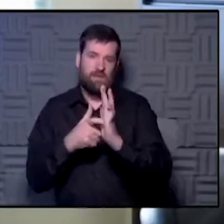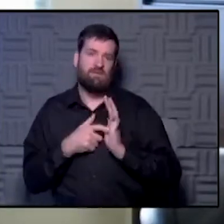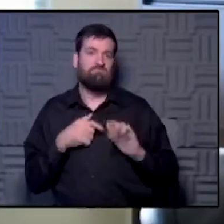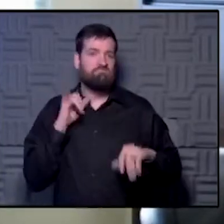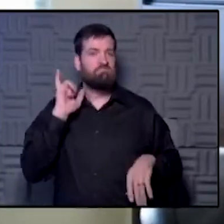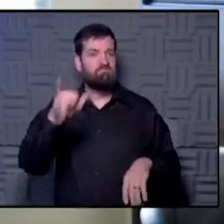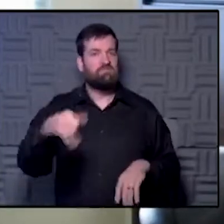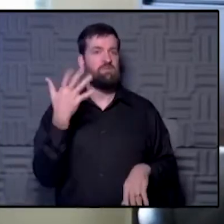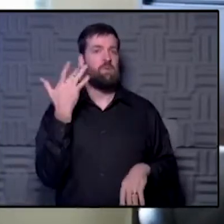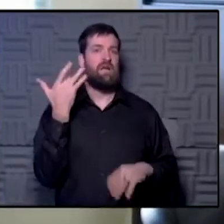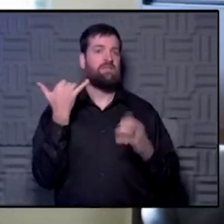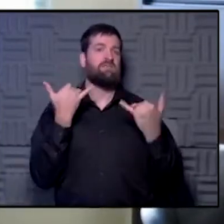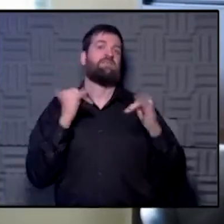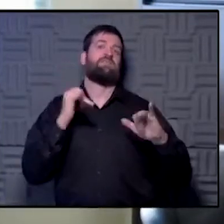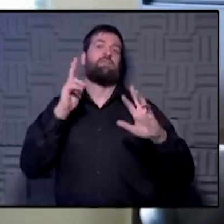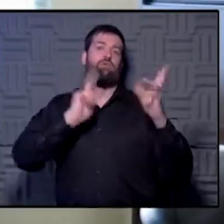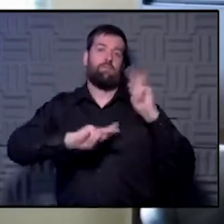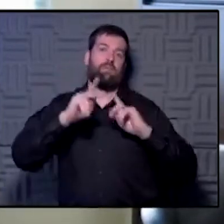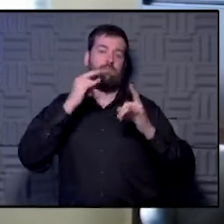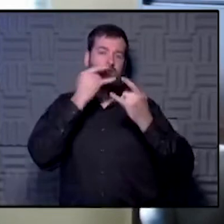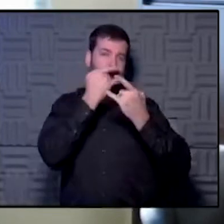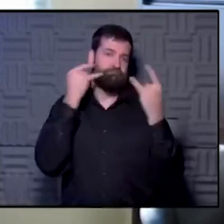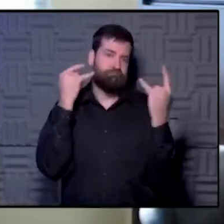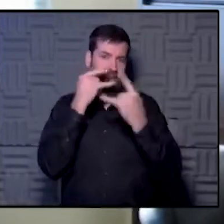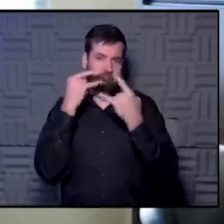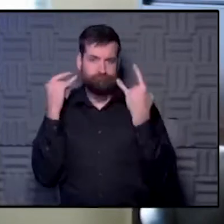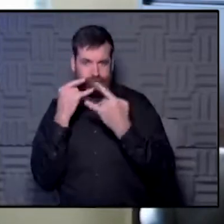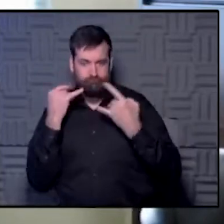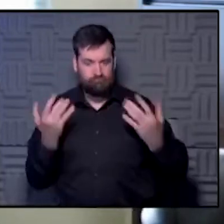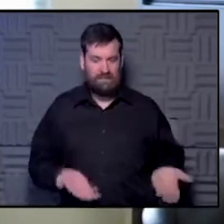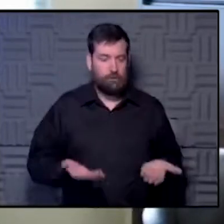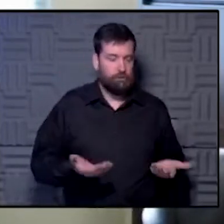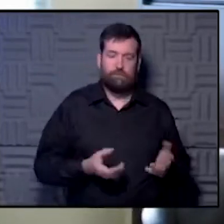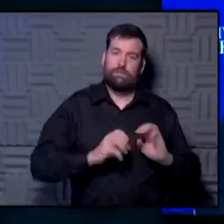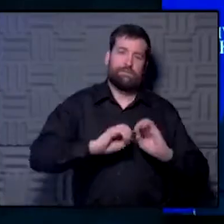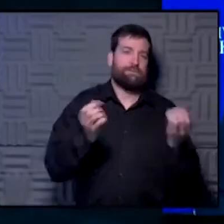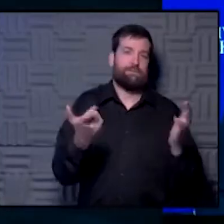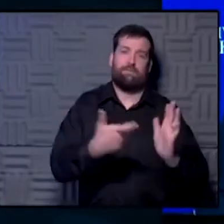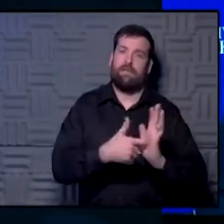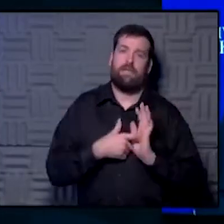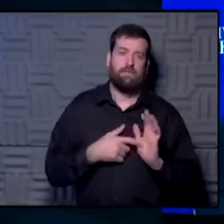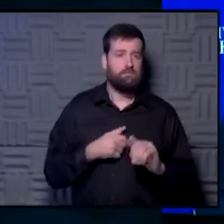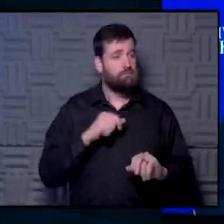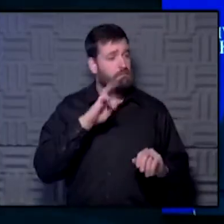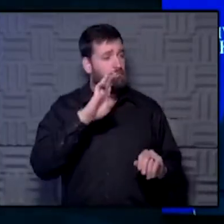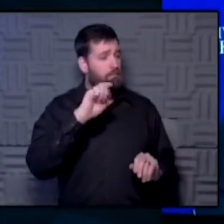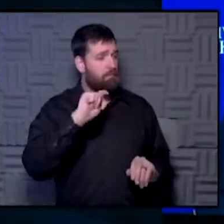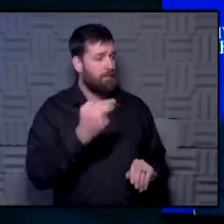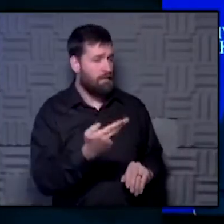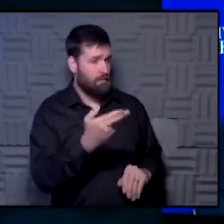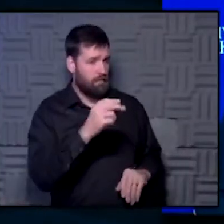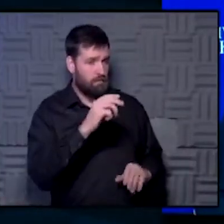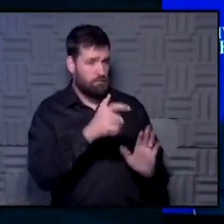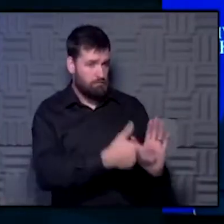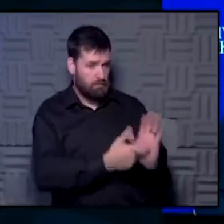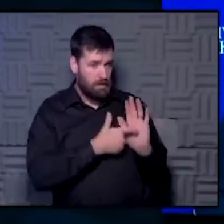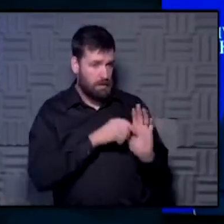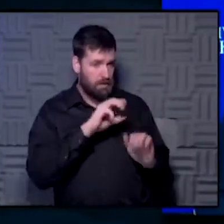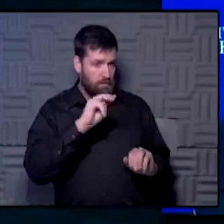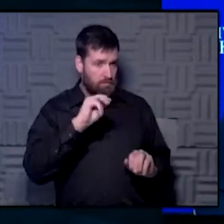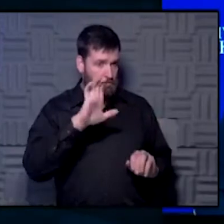continue to see people using masks even here where it's not mandated. Beth, is it mandated in